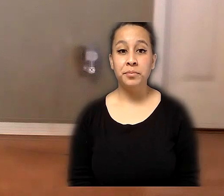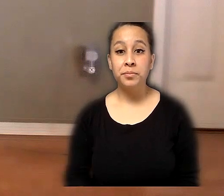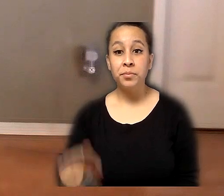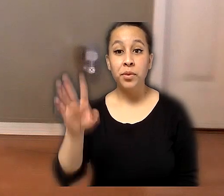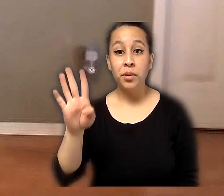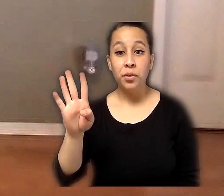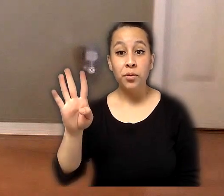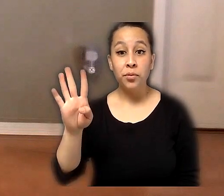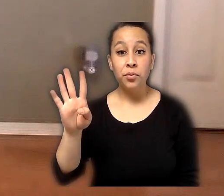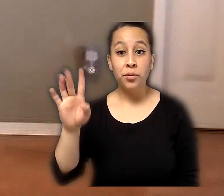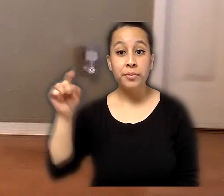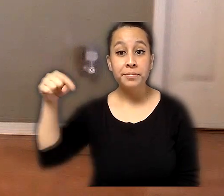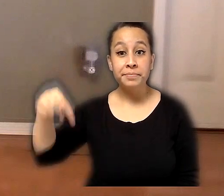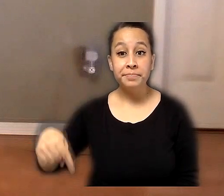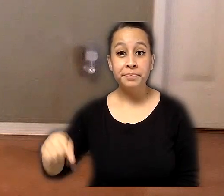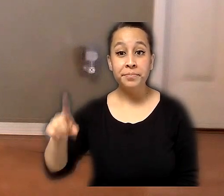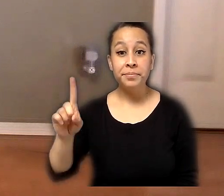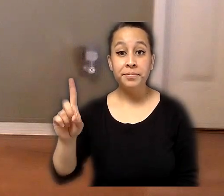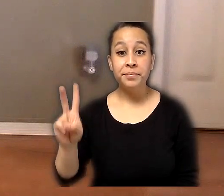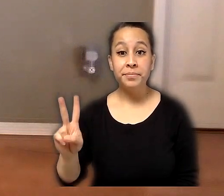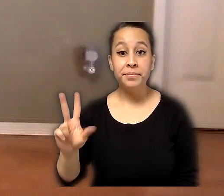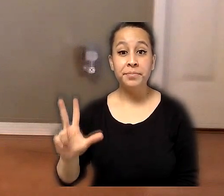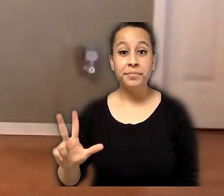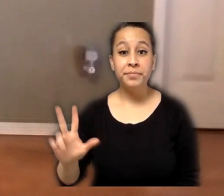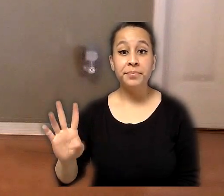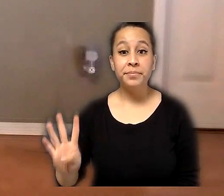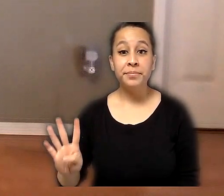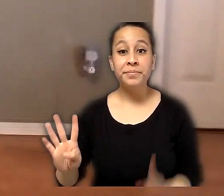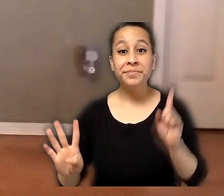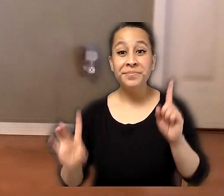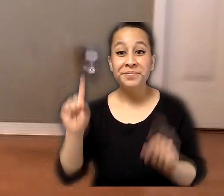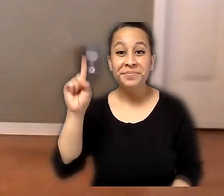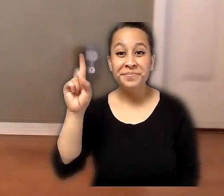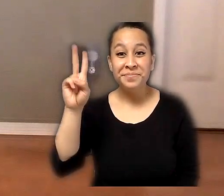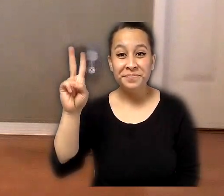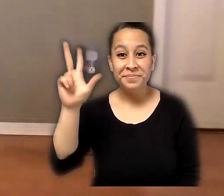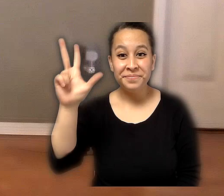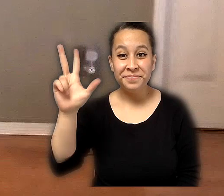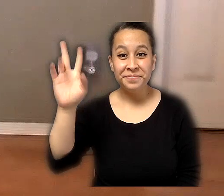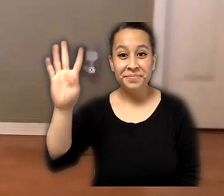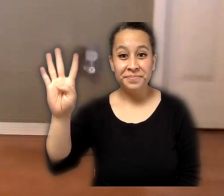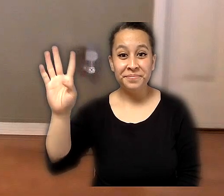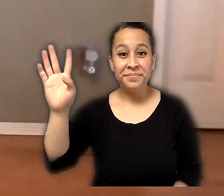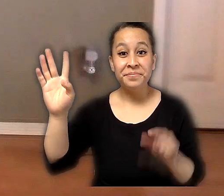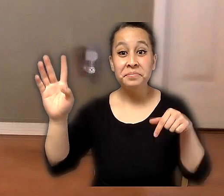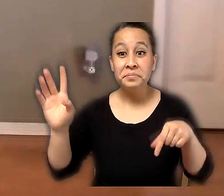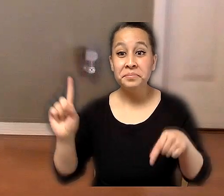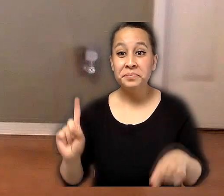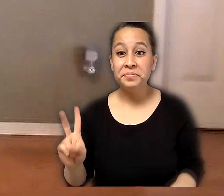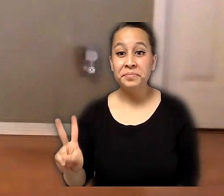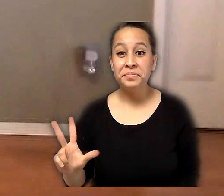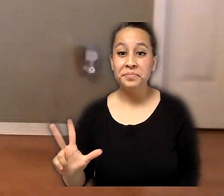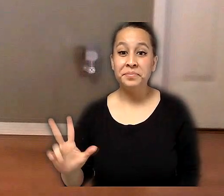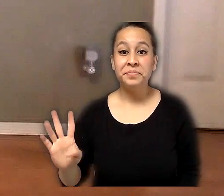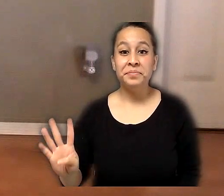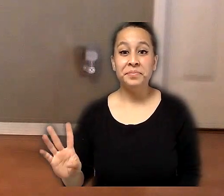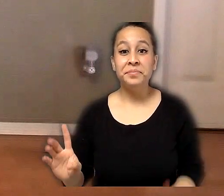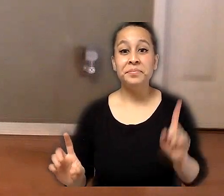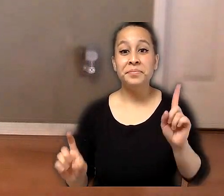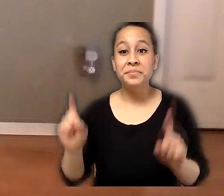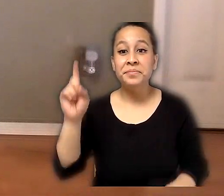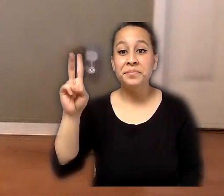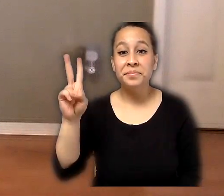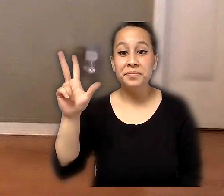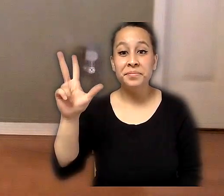Four counts, going down. One, two, three, up. One, three, down. One, three,